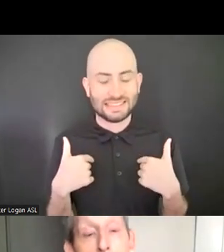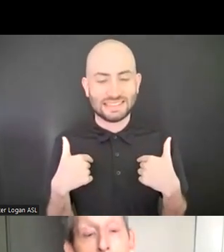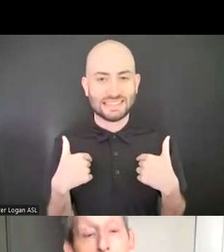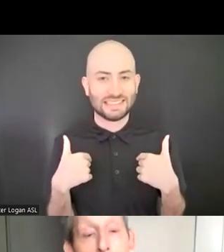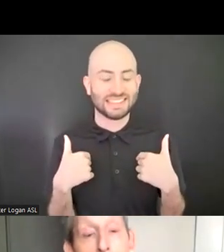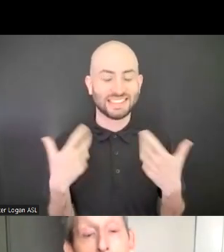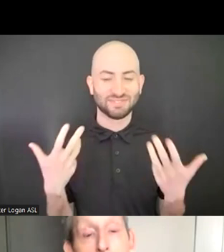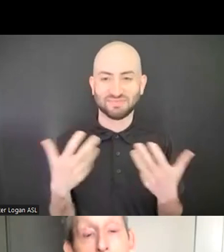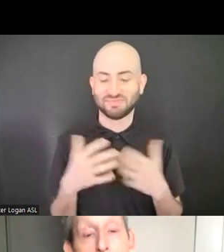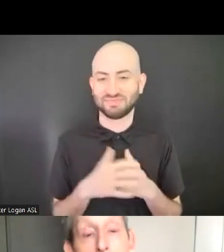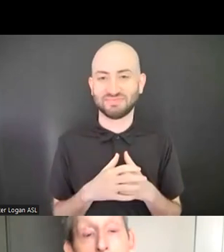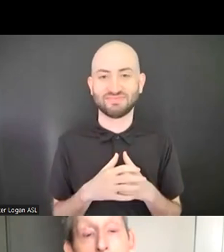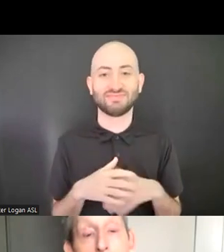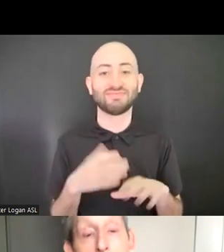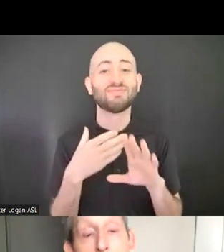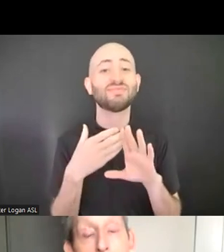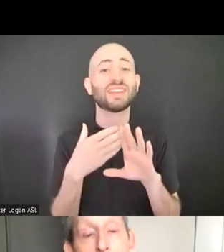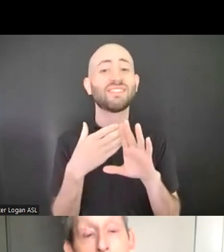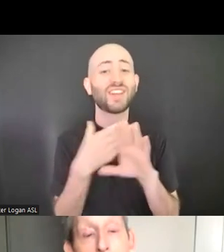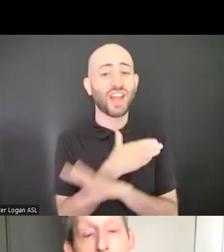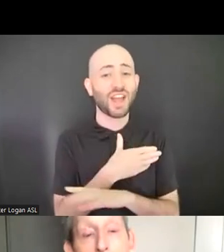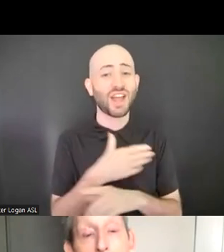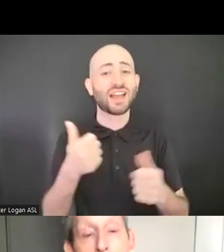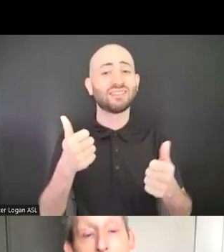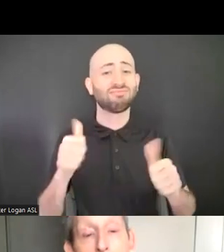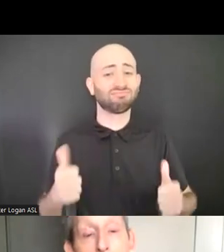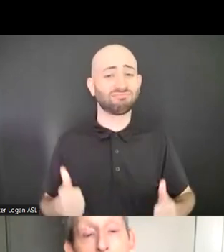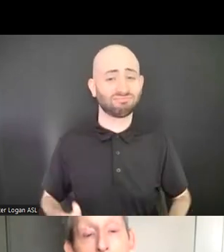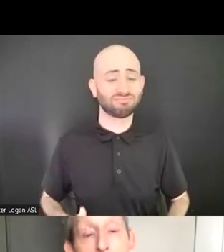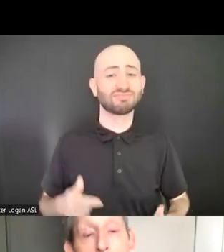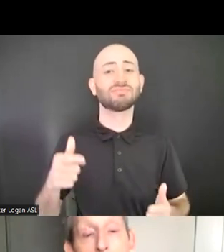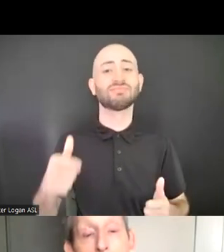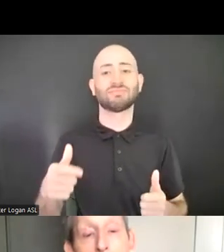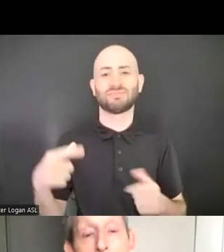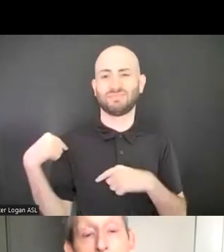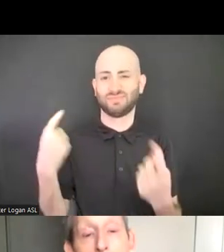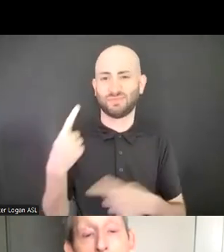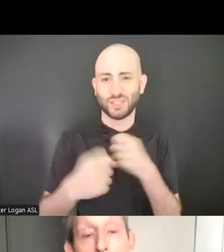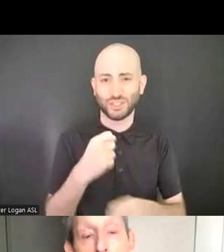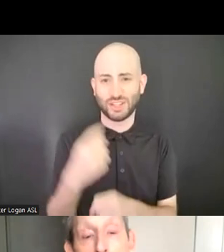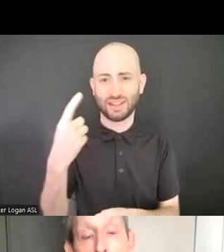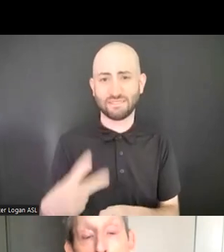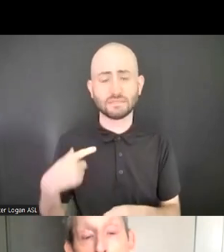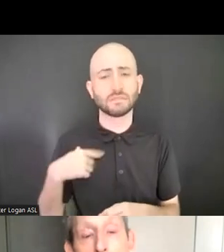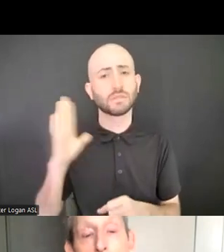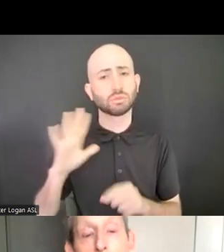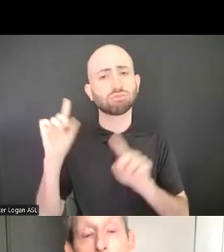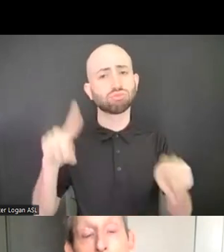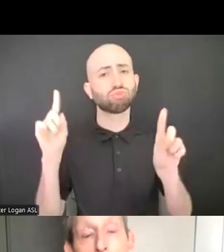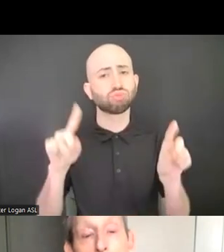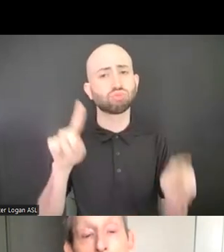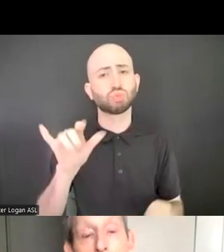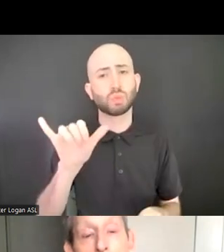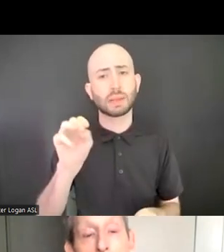getting worse this year and a half ago i attended the ymca multiple days per week